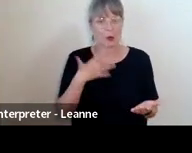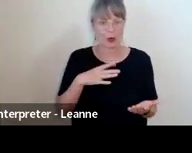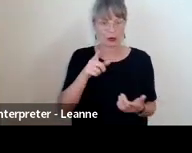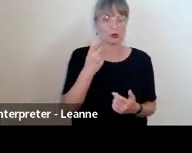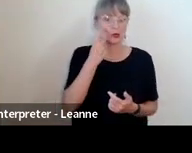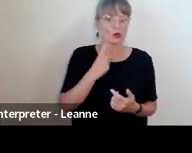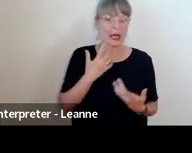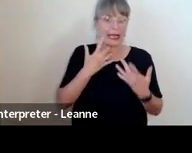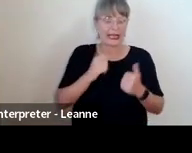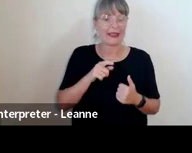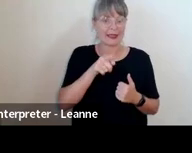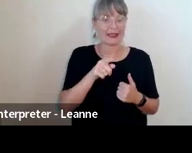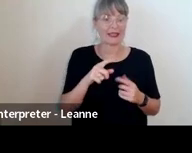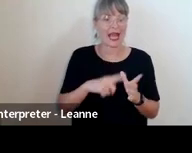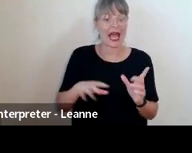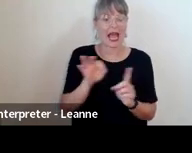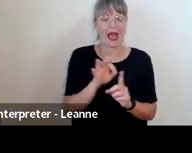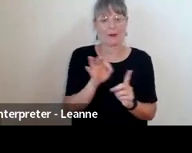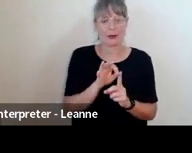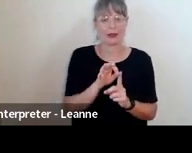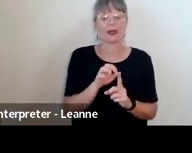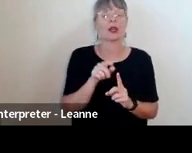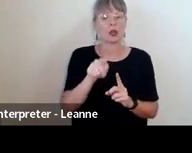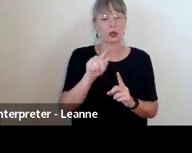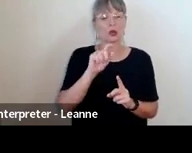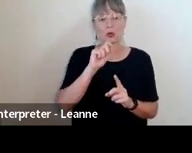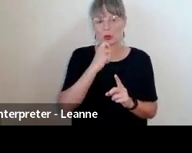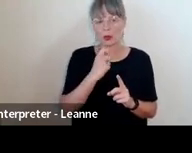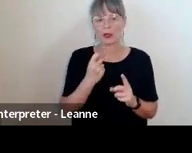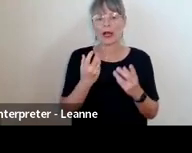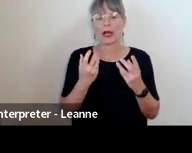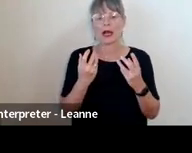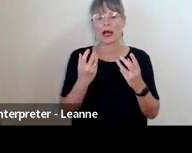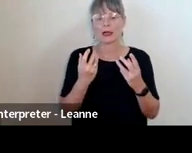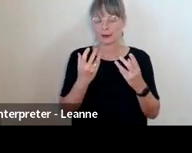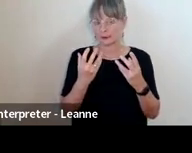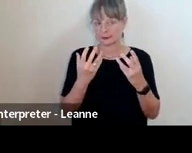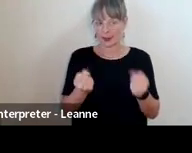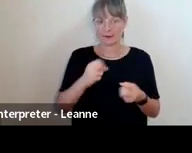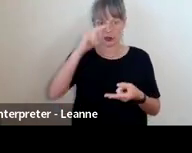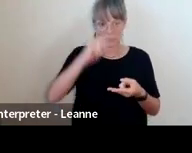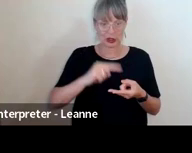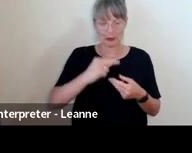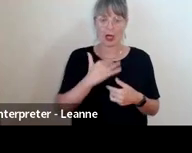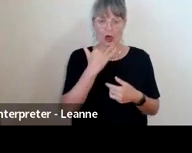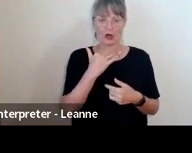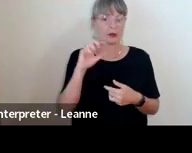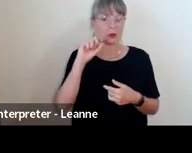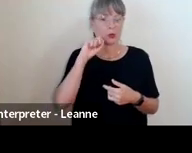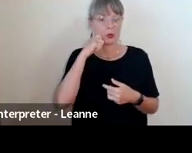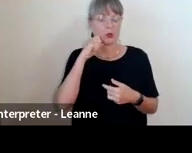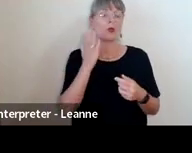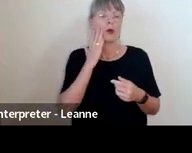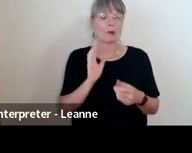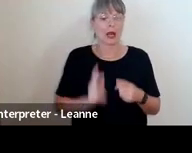beta testing venues will receive legacy pricing when we launch Seymour to the public. Please visit our website to